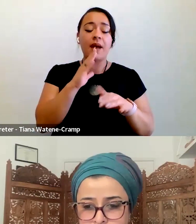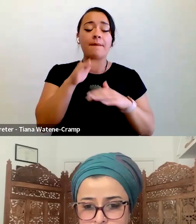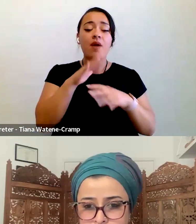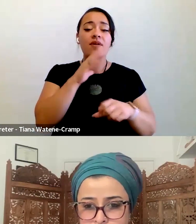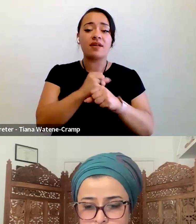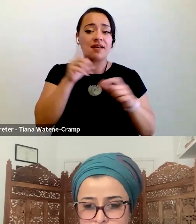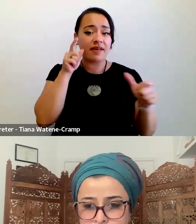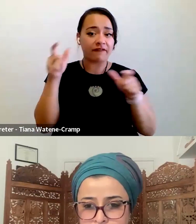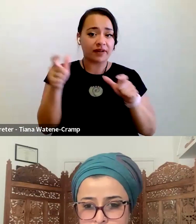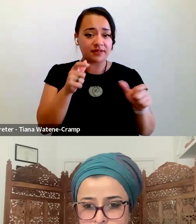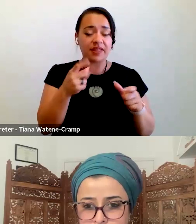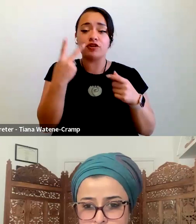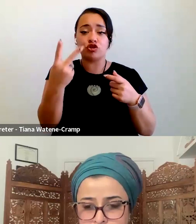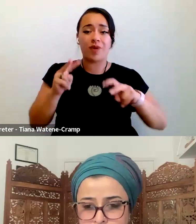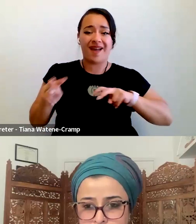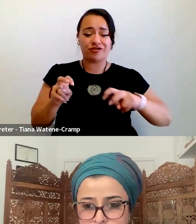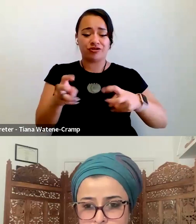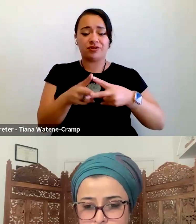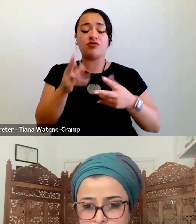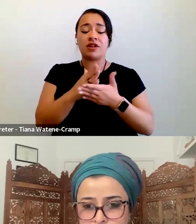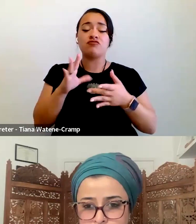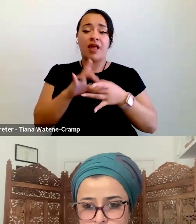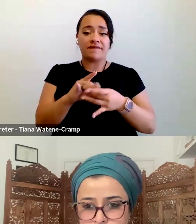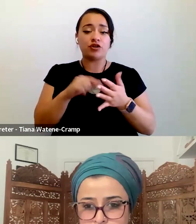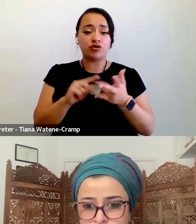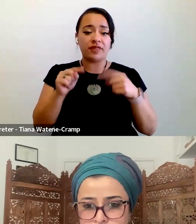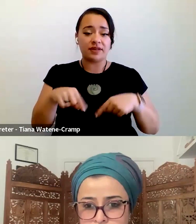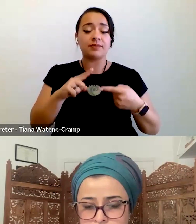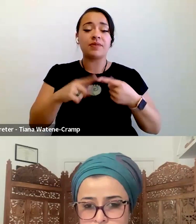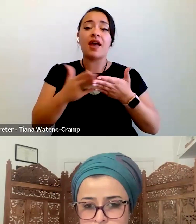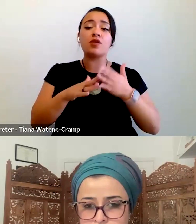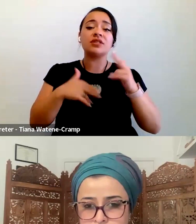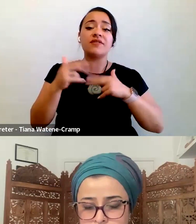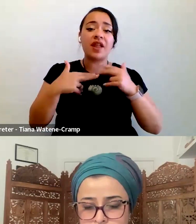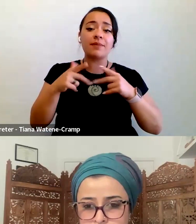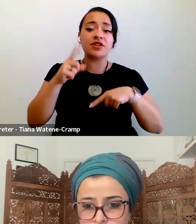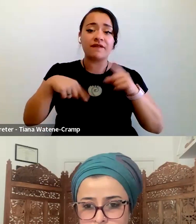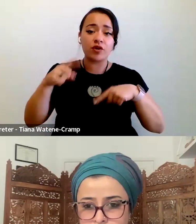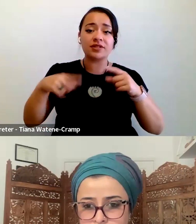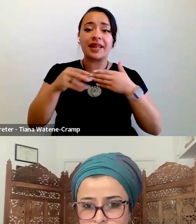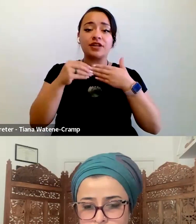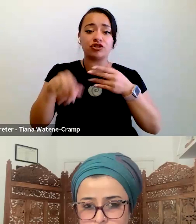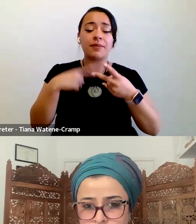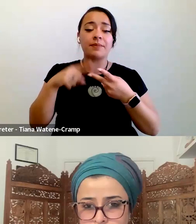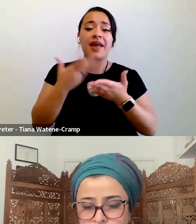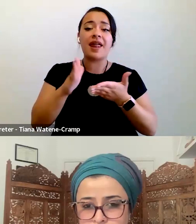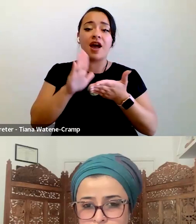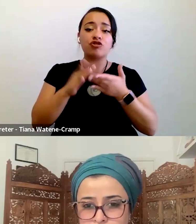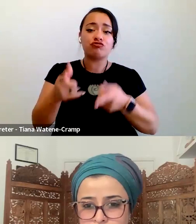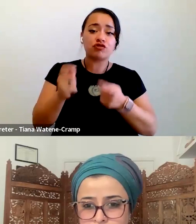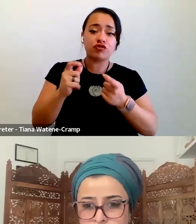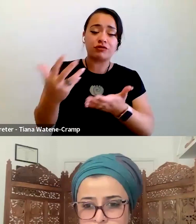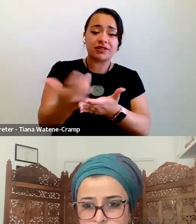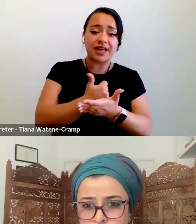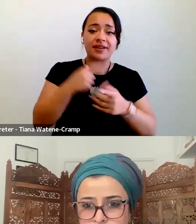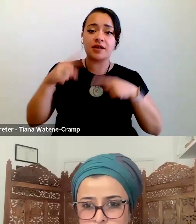in there that are really relevant to this conversation, which are how to develop diverse leadership and how to recruit and retain diverse talent. And it